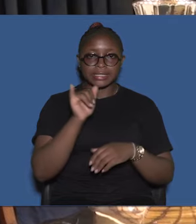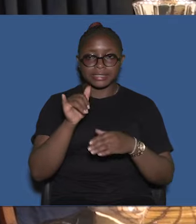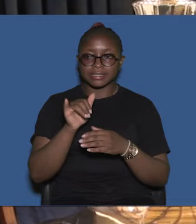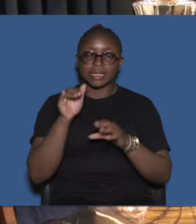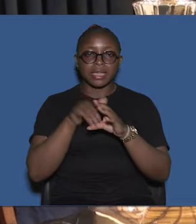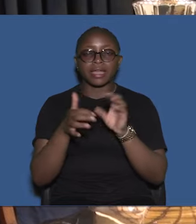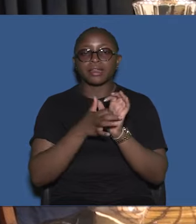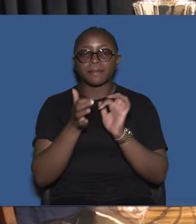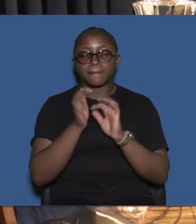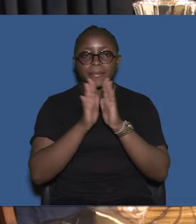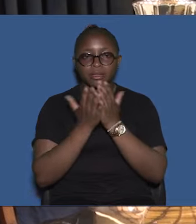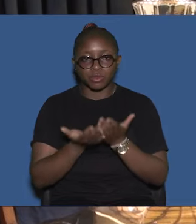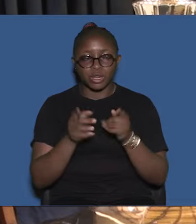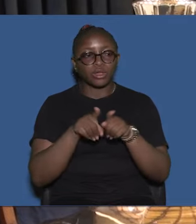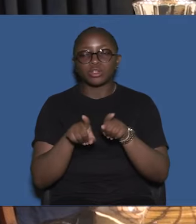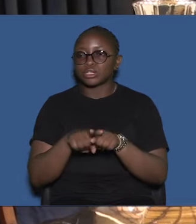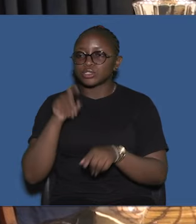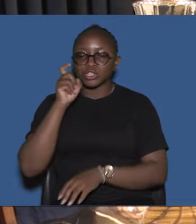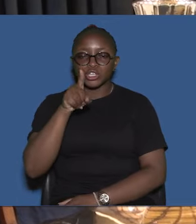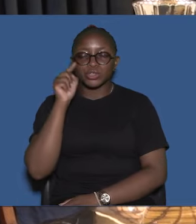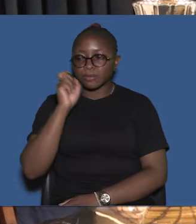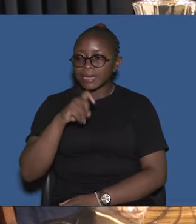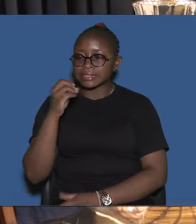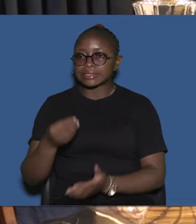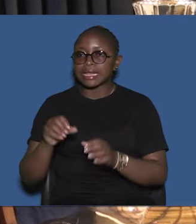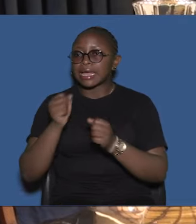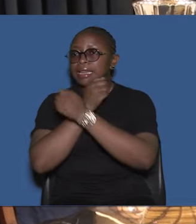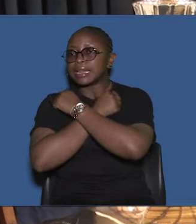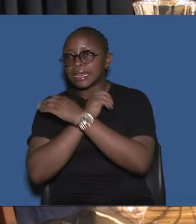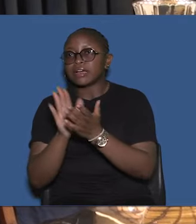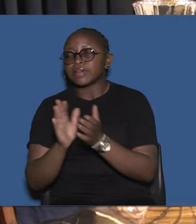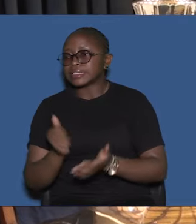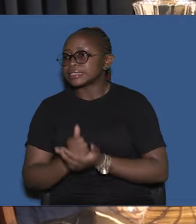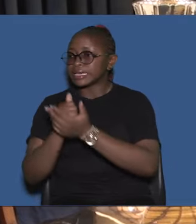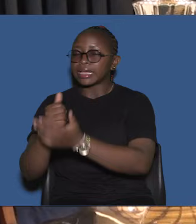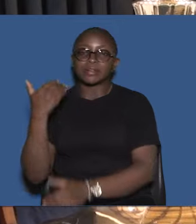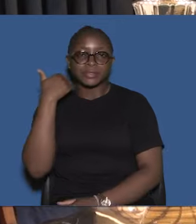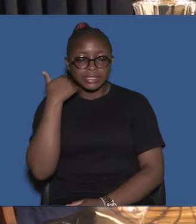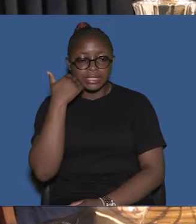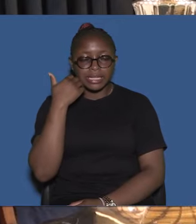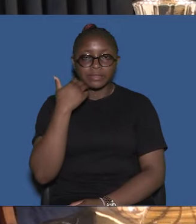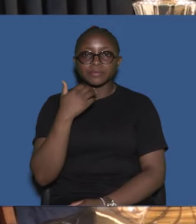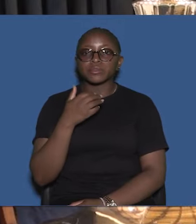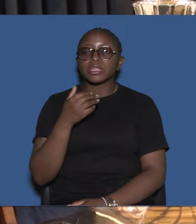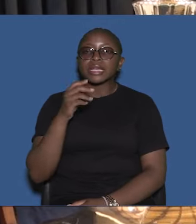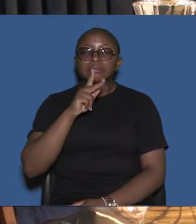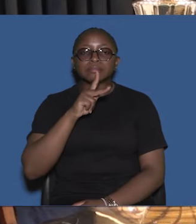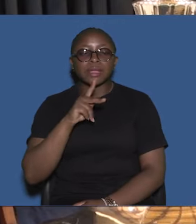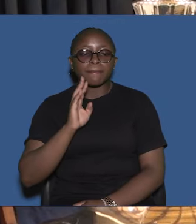love and help the sick and be available for them and be kind to people and be